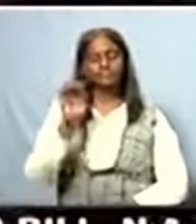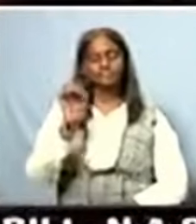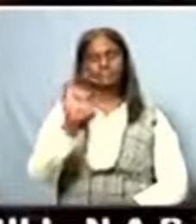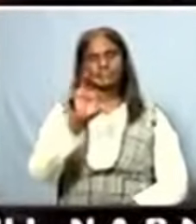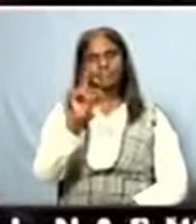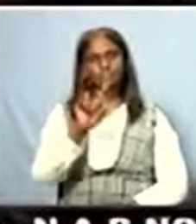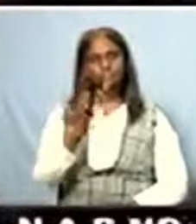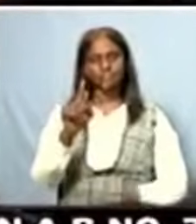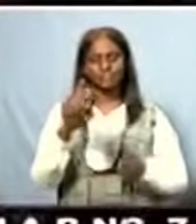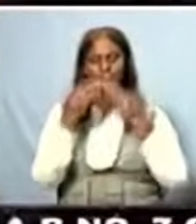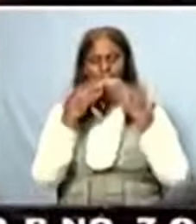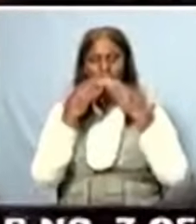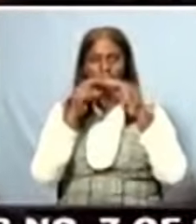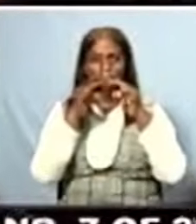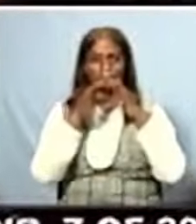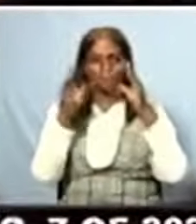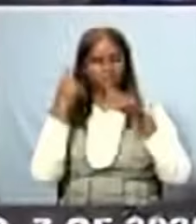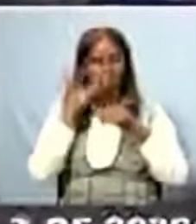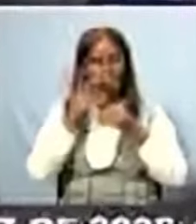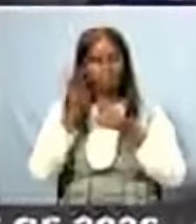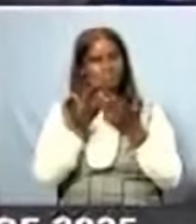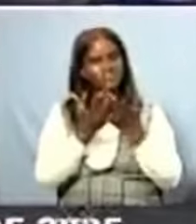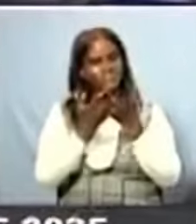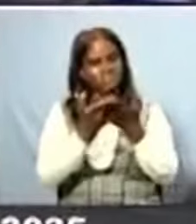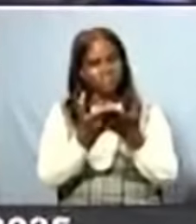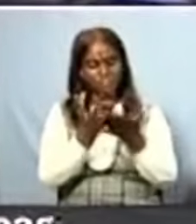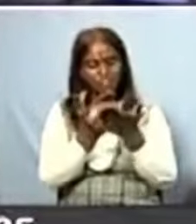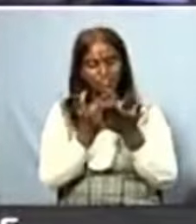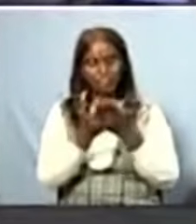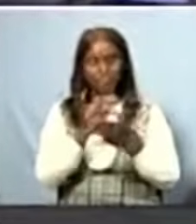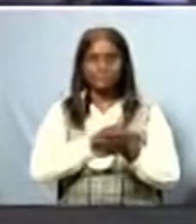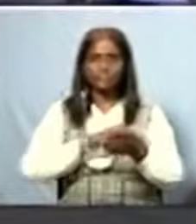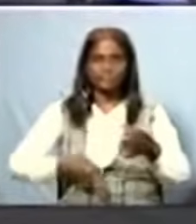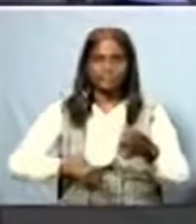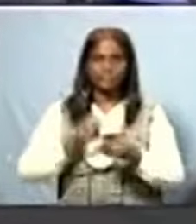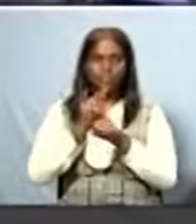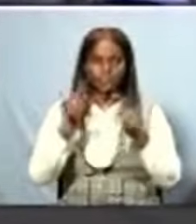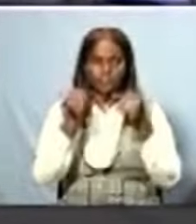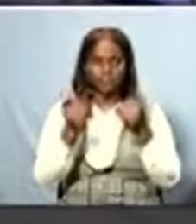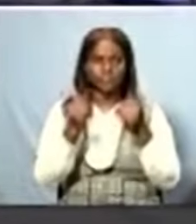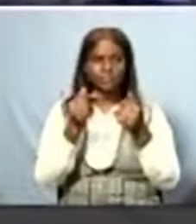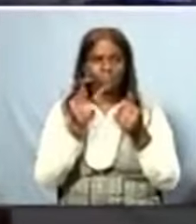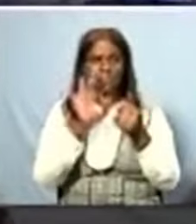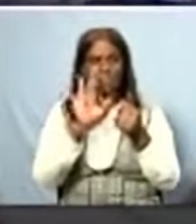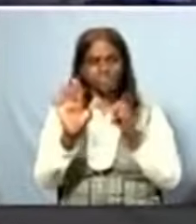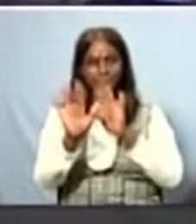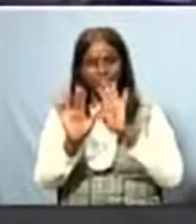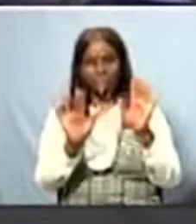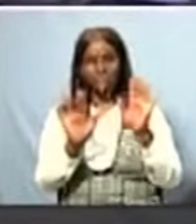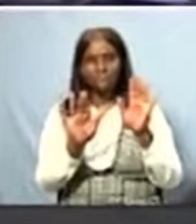ECZ, thank you for your submission. Honorable members, that's the submission